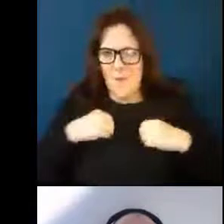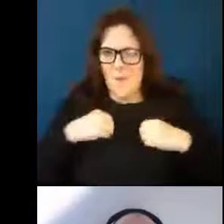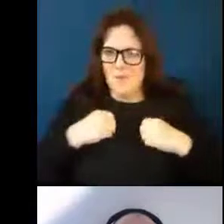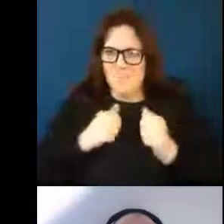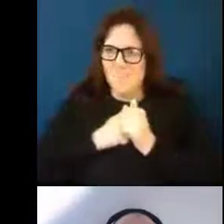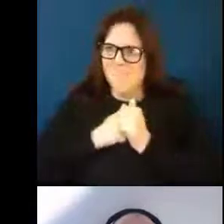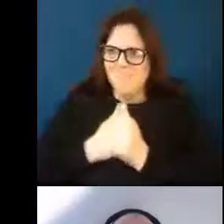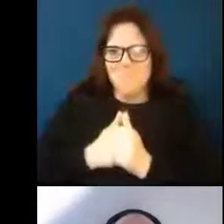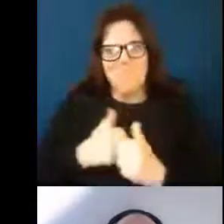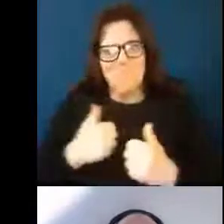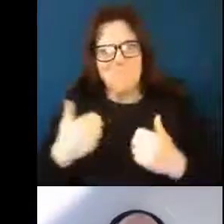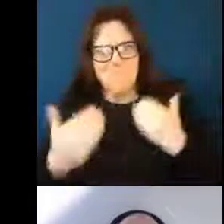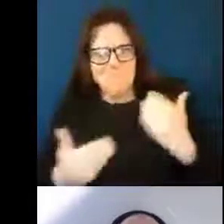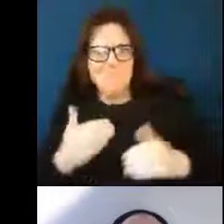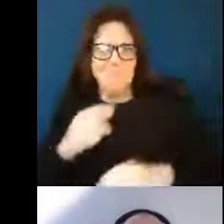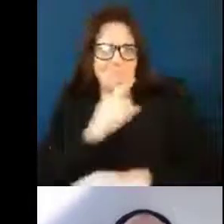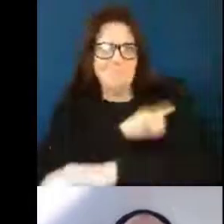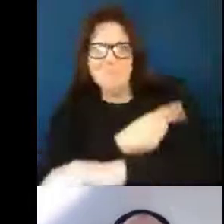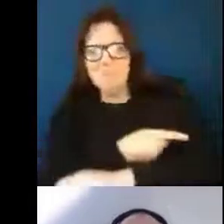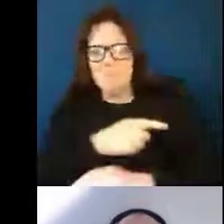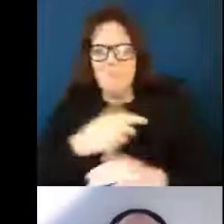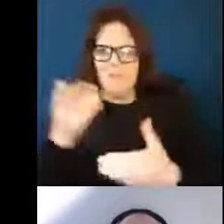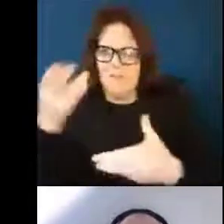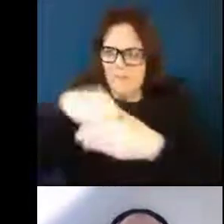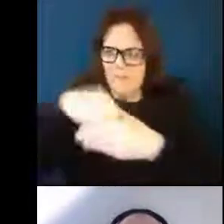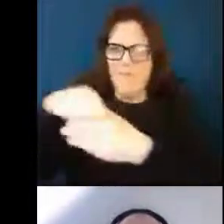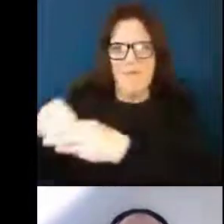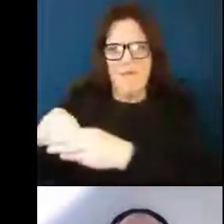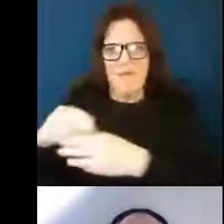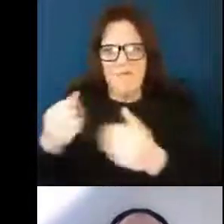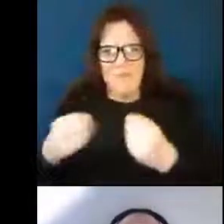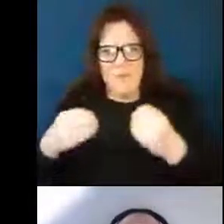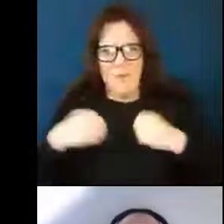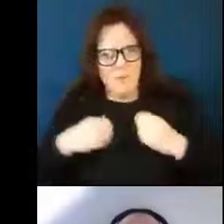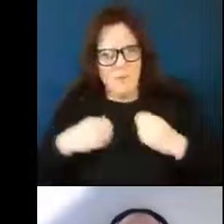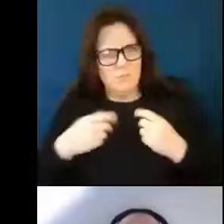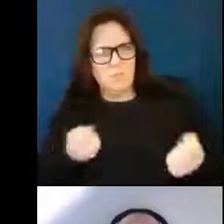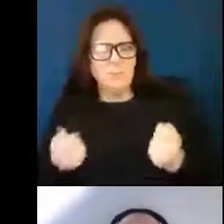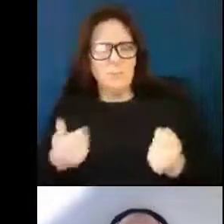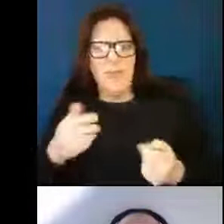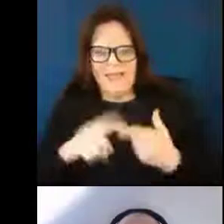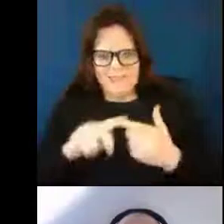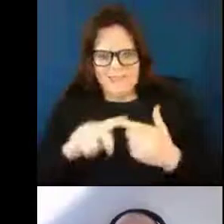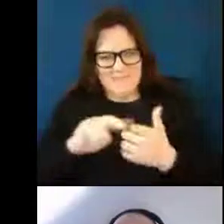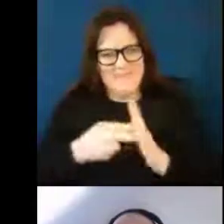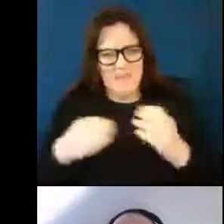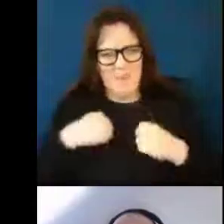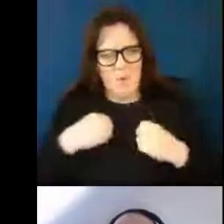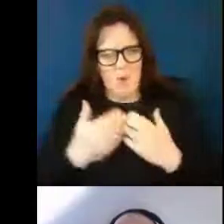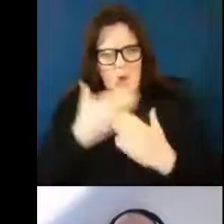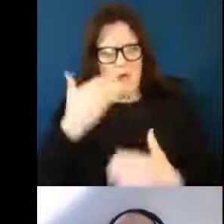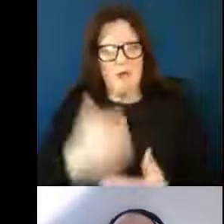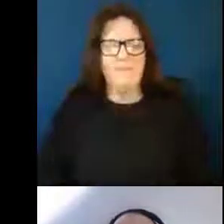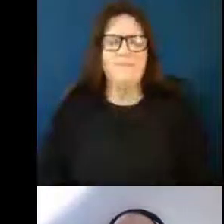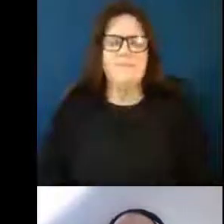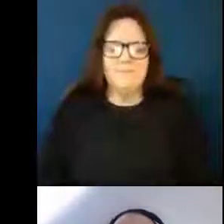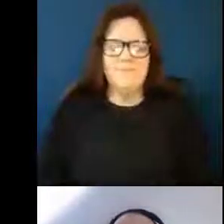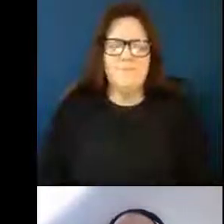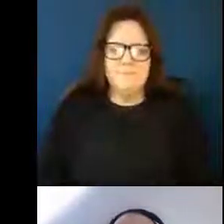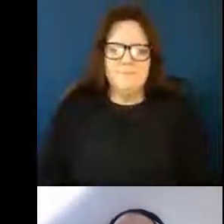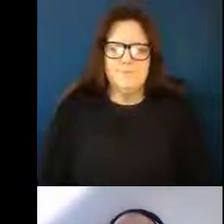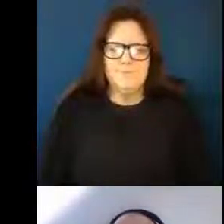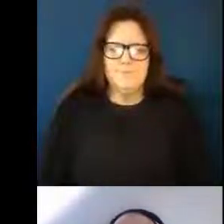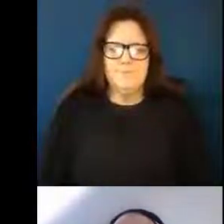active and engaged participants and designers in their own learning. So joining on